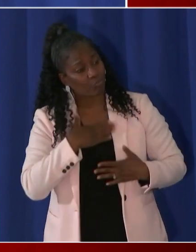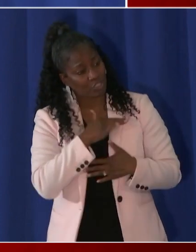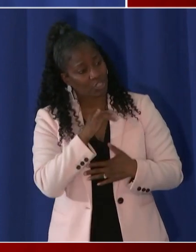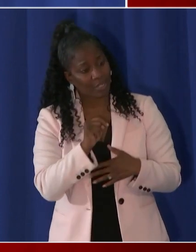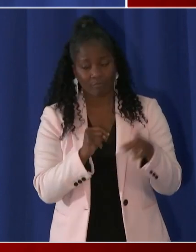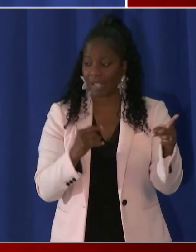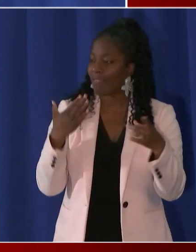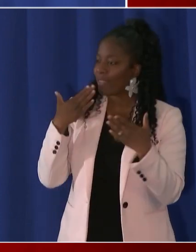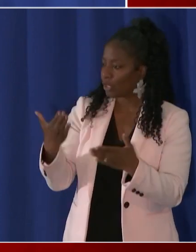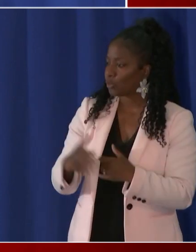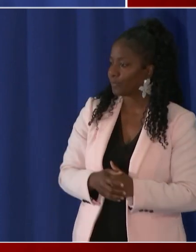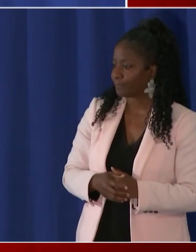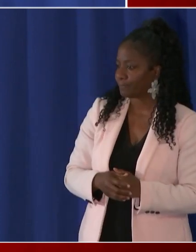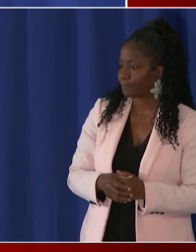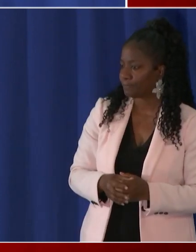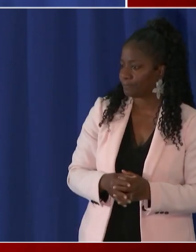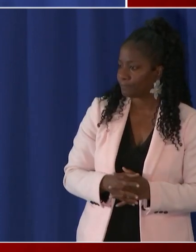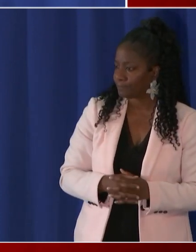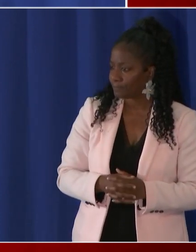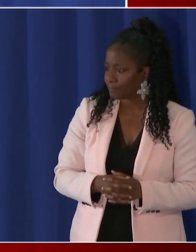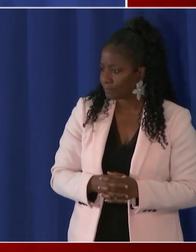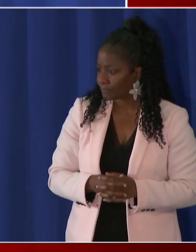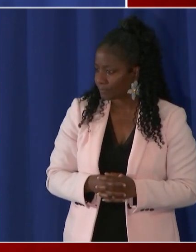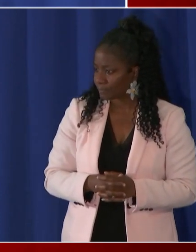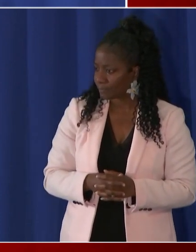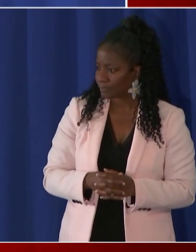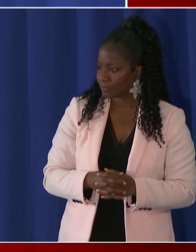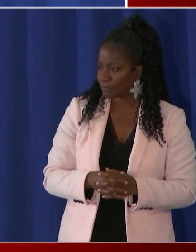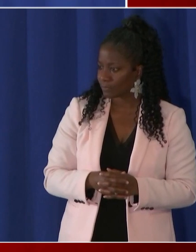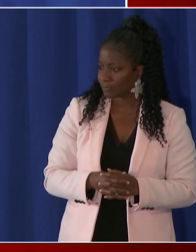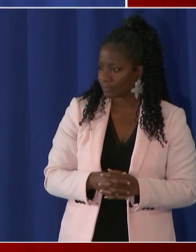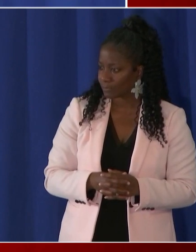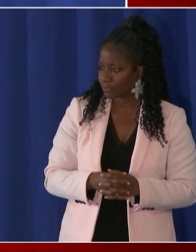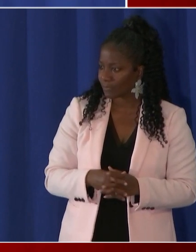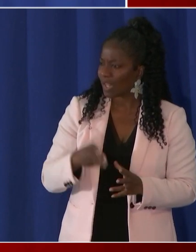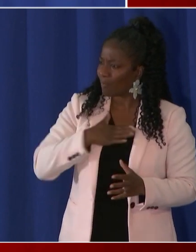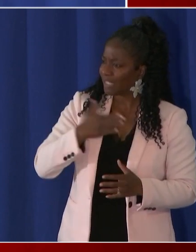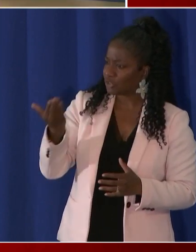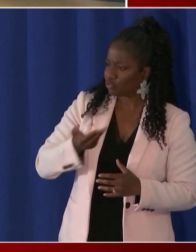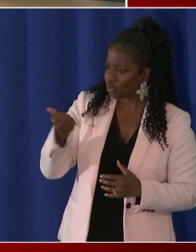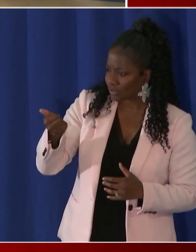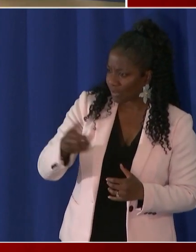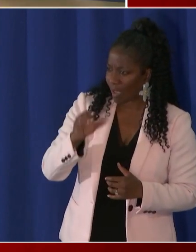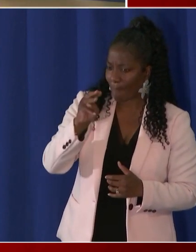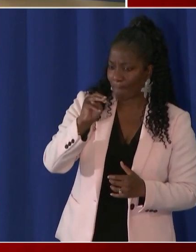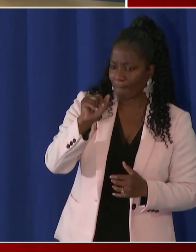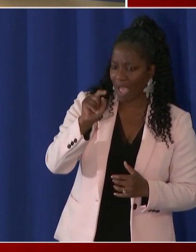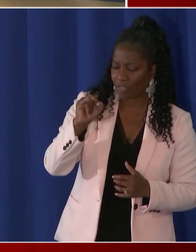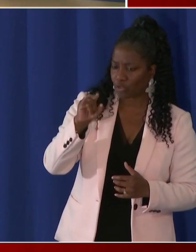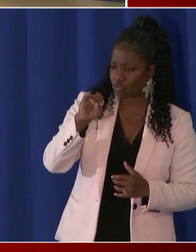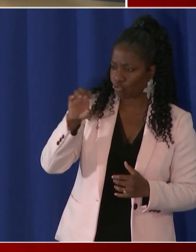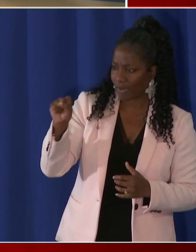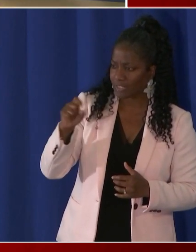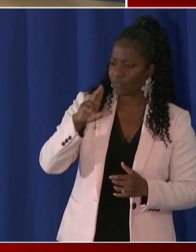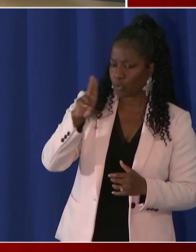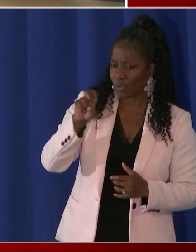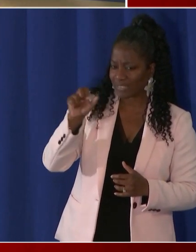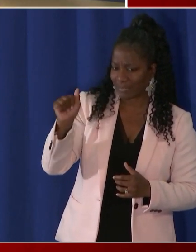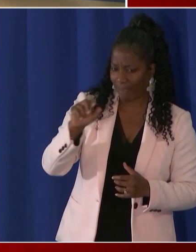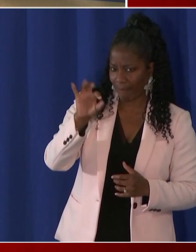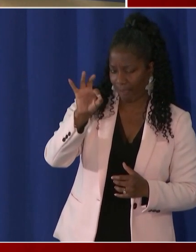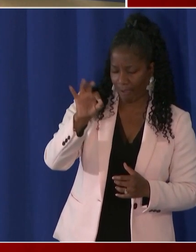Thank you. Yes. Chief, back to the Van Ness street shooting. Please introduce yourself, sir. Hi, Matthew Torres with WSA 9. Thank